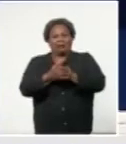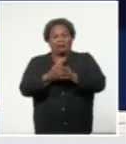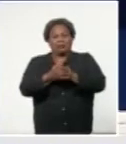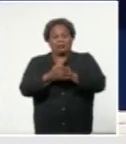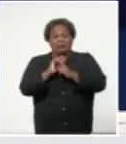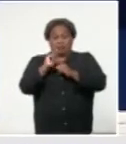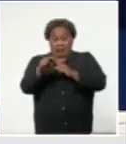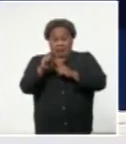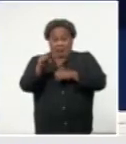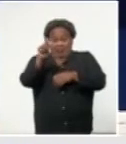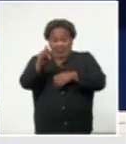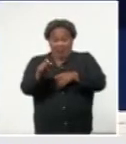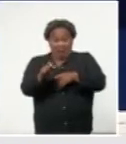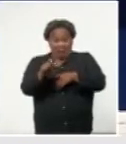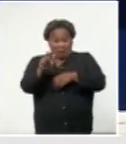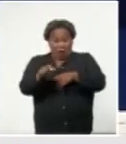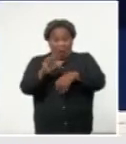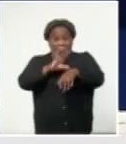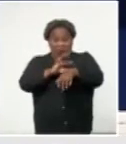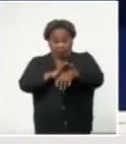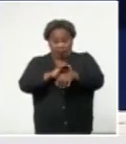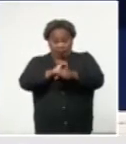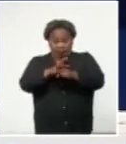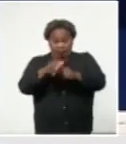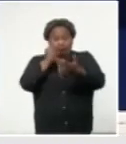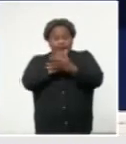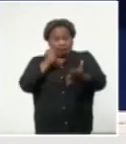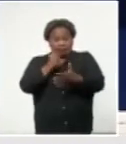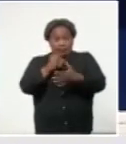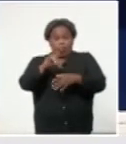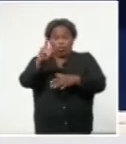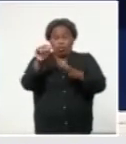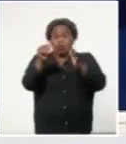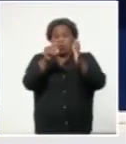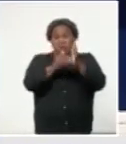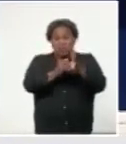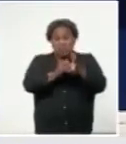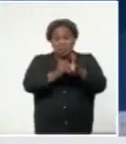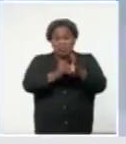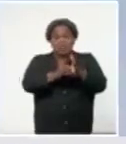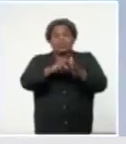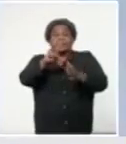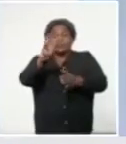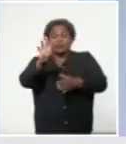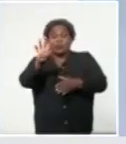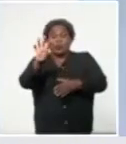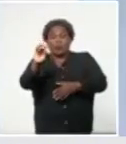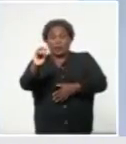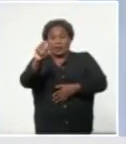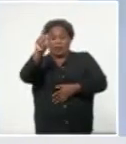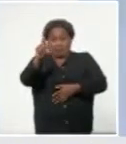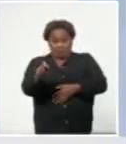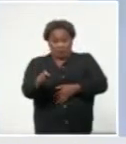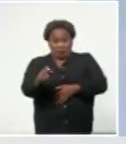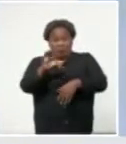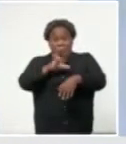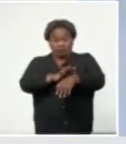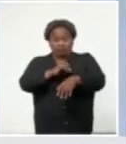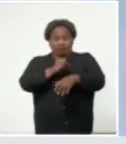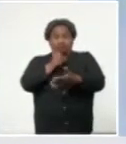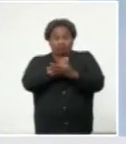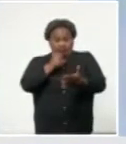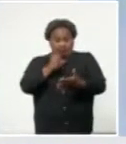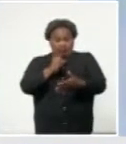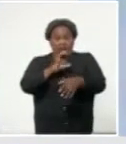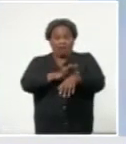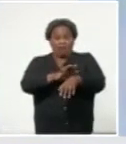41 remain admitted, confirmed. These are the active cases, a number which is lower than the one